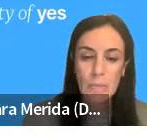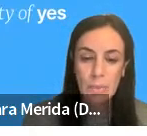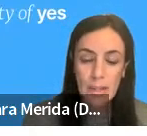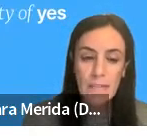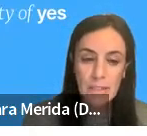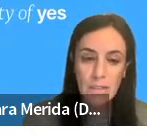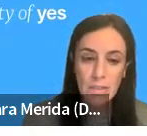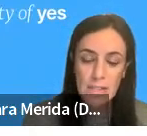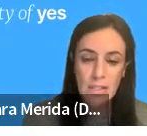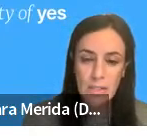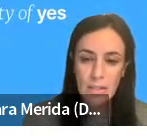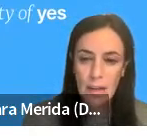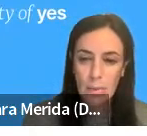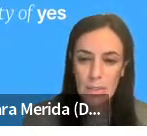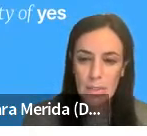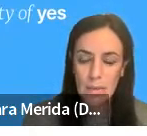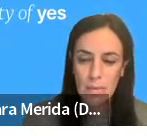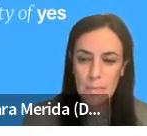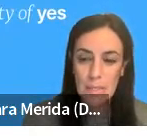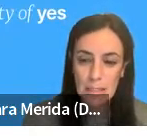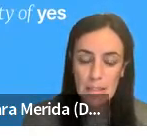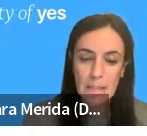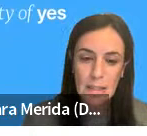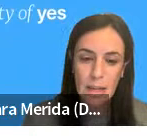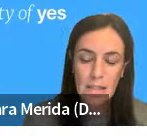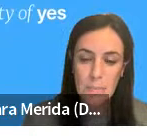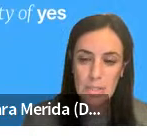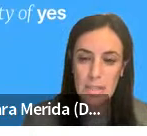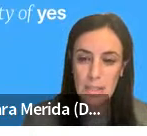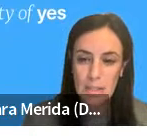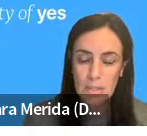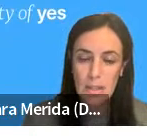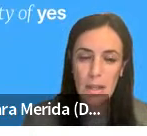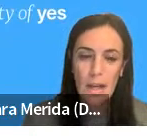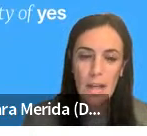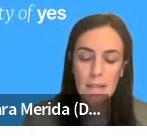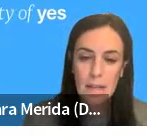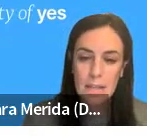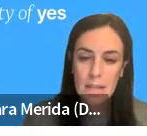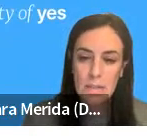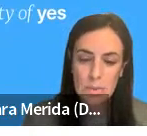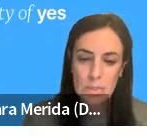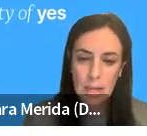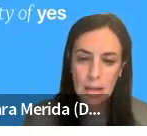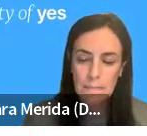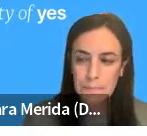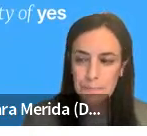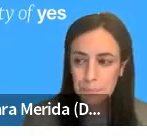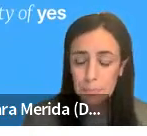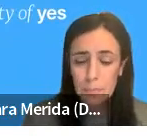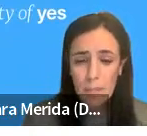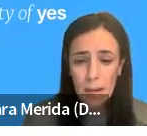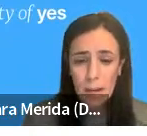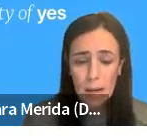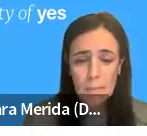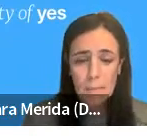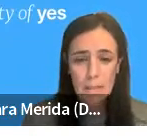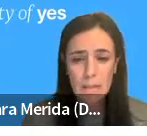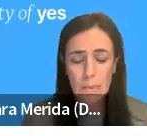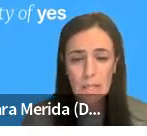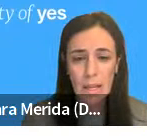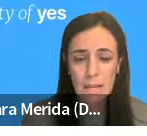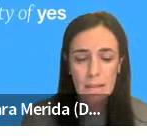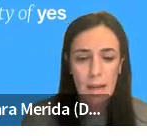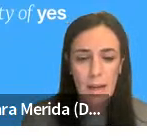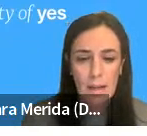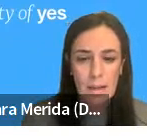we will have another session that will be repeating tonight's presentation next Tuesday,